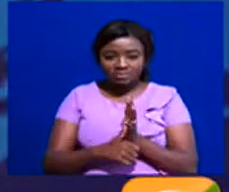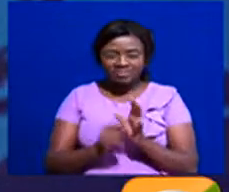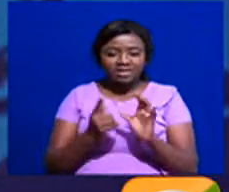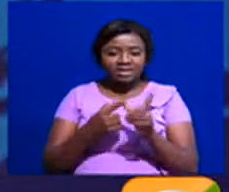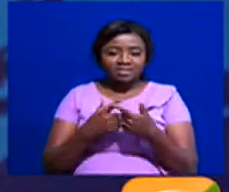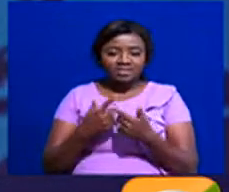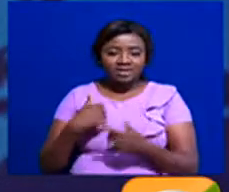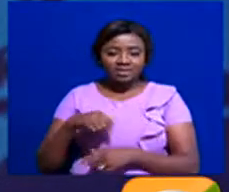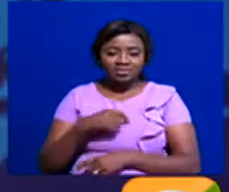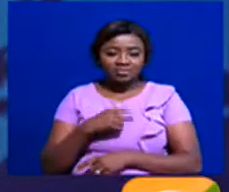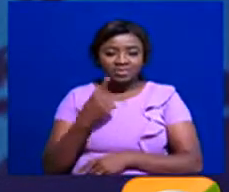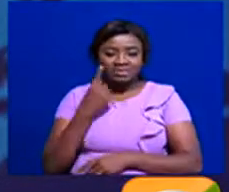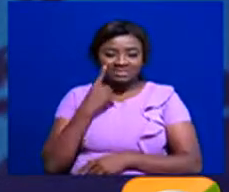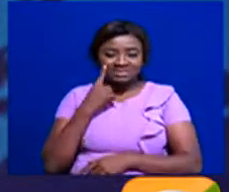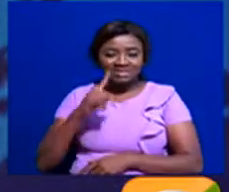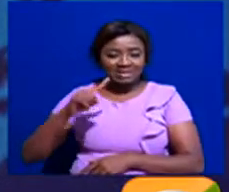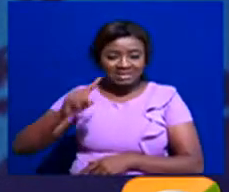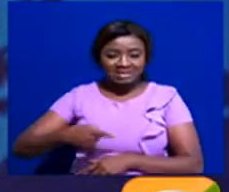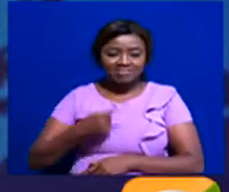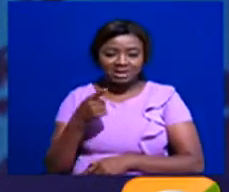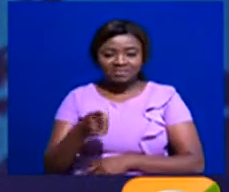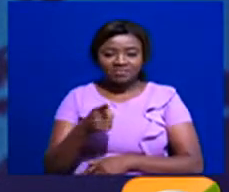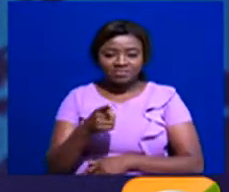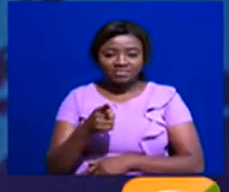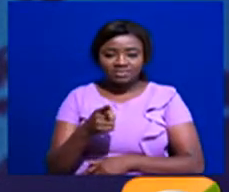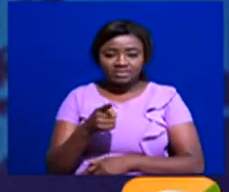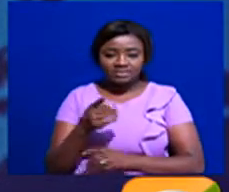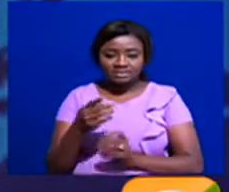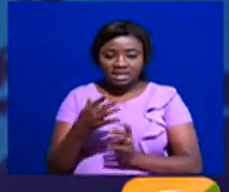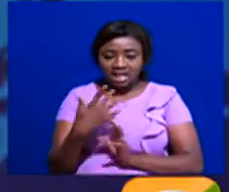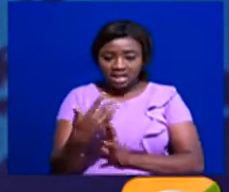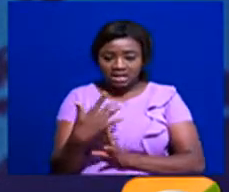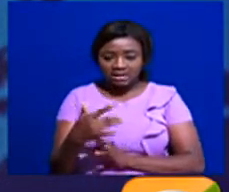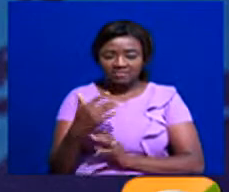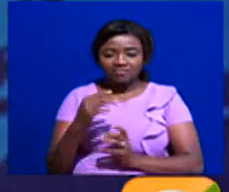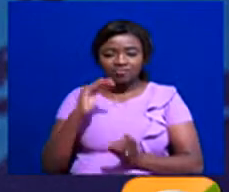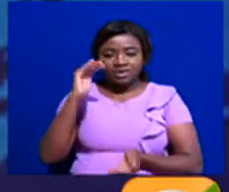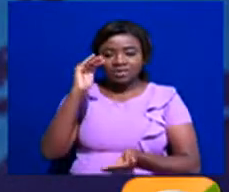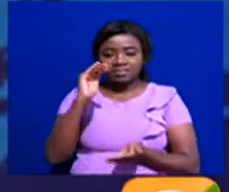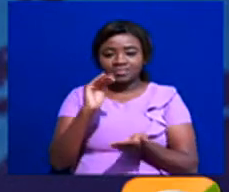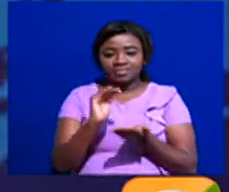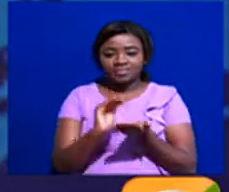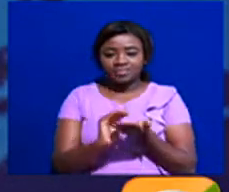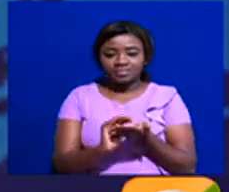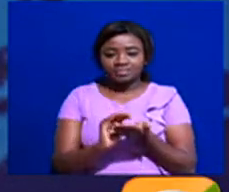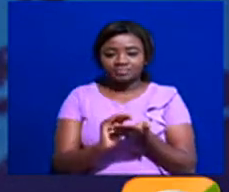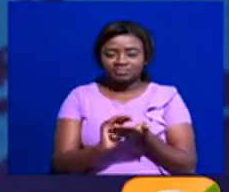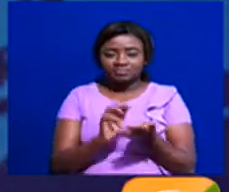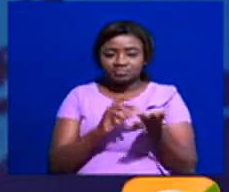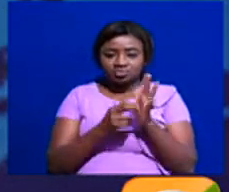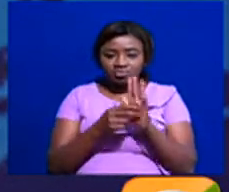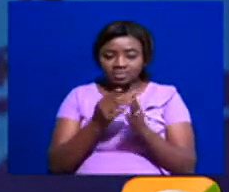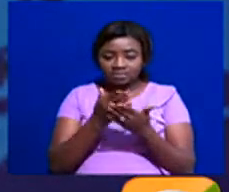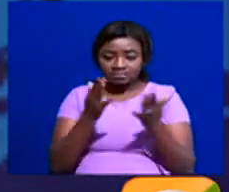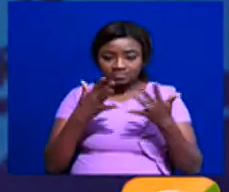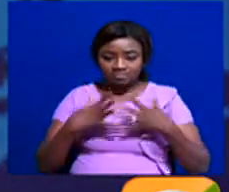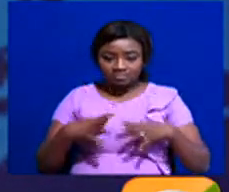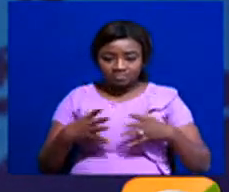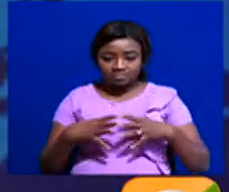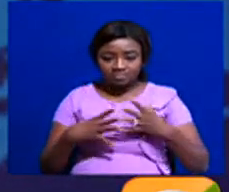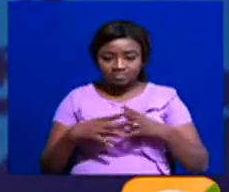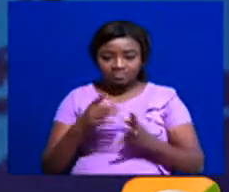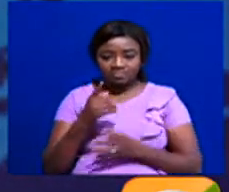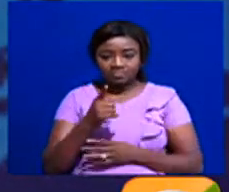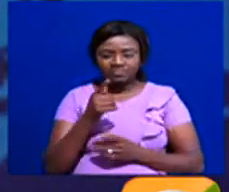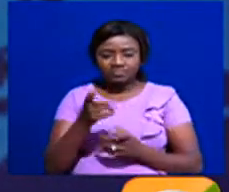not there, but the demand for the tobacco leaf will decrease. So we need to provide for the people who has a livelihood based on